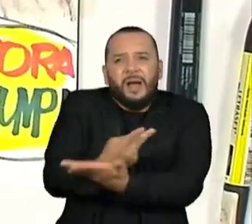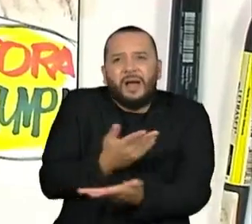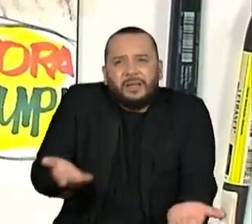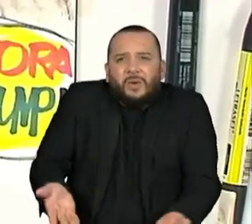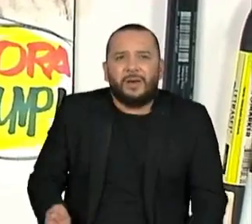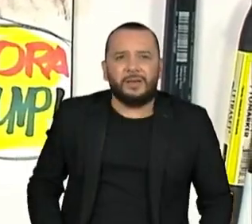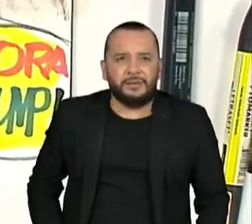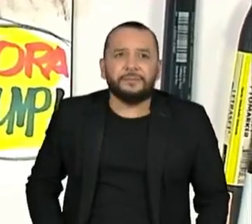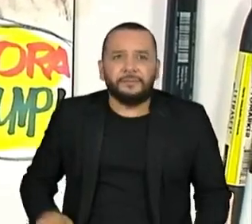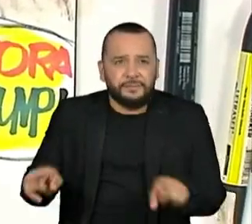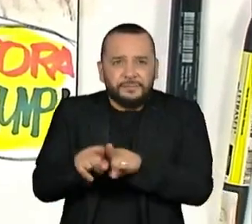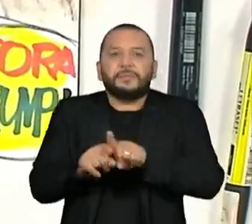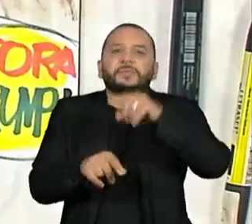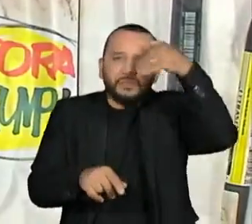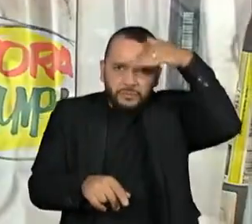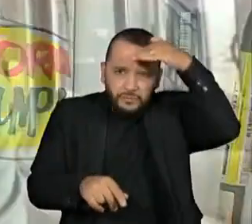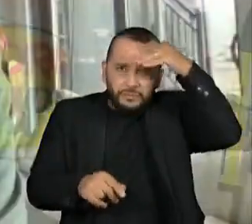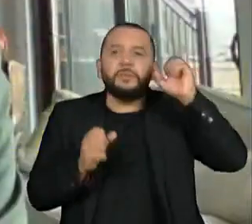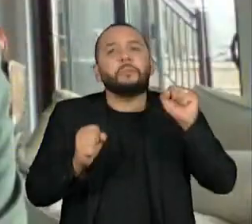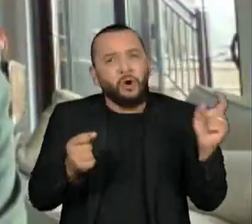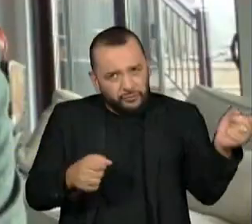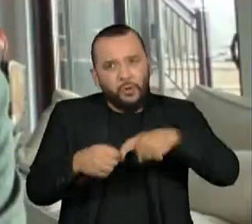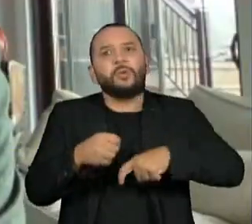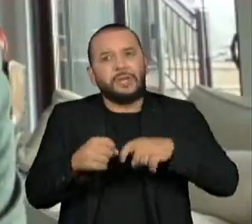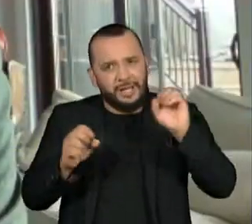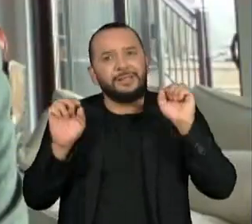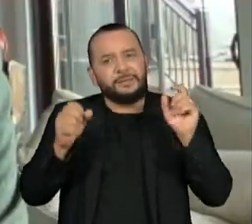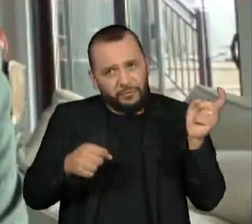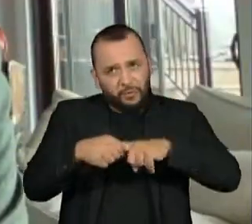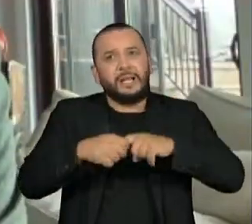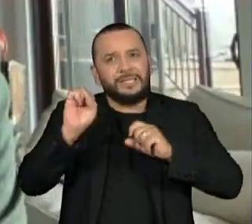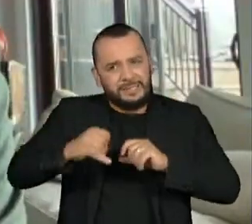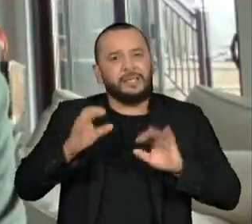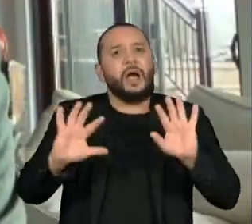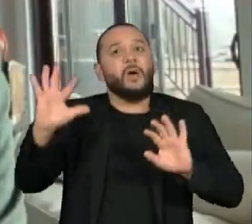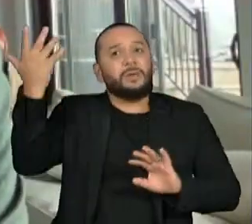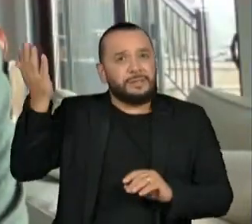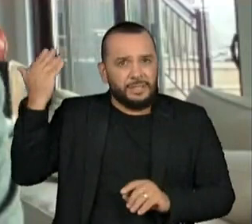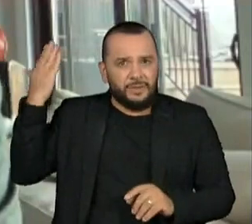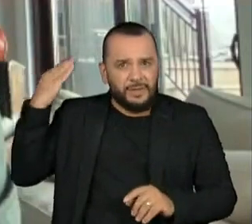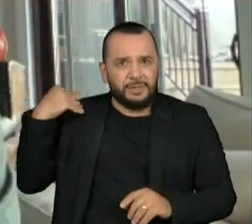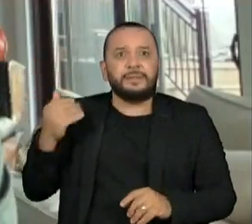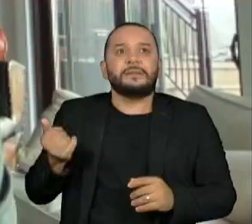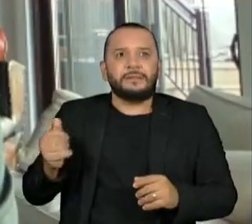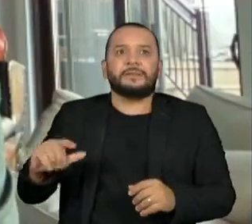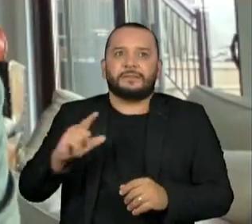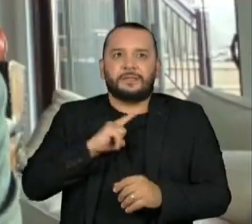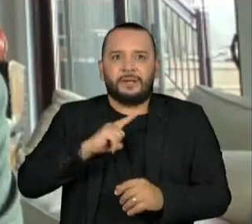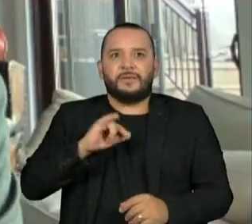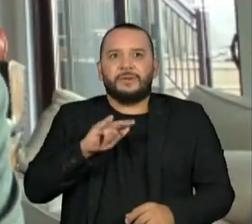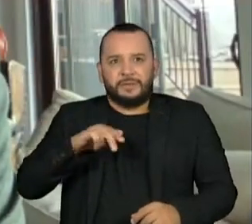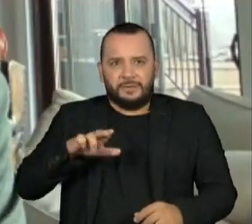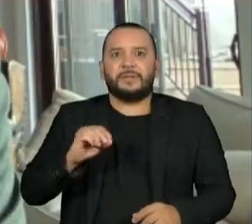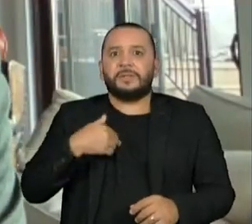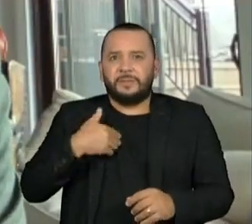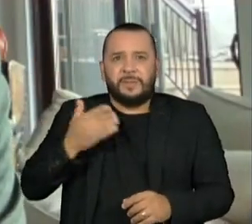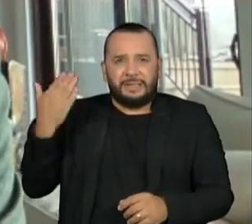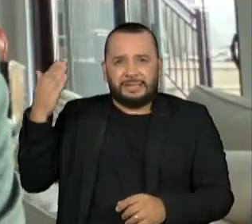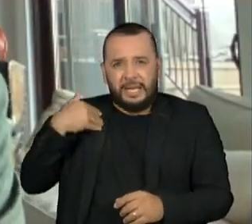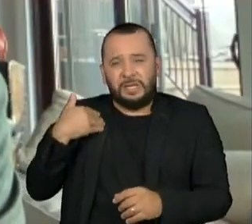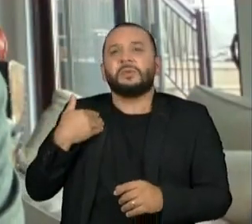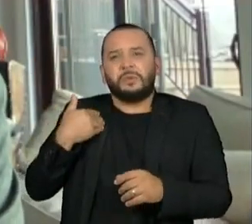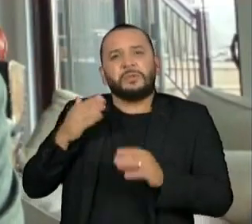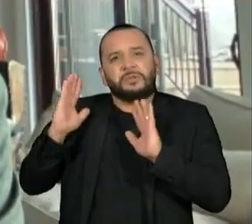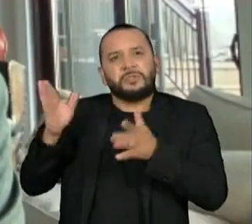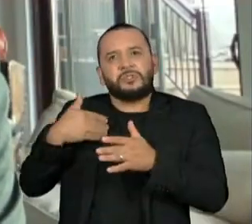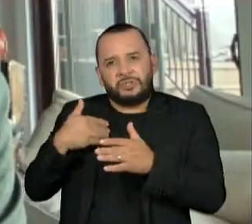that Trump could very well return. It's been done before. Grover Cleveland did two non-consecutive terms as president. That's the only time it's